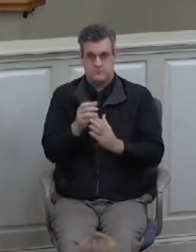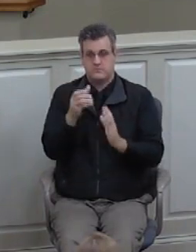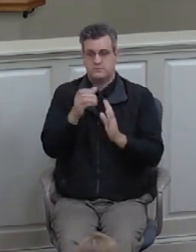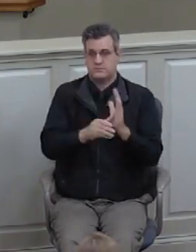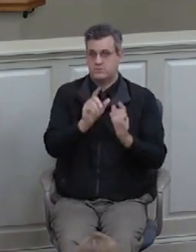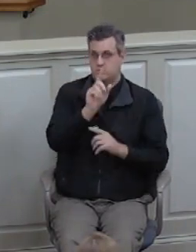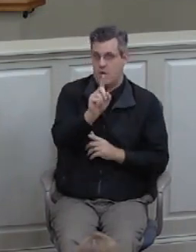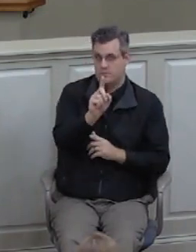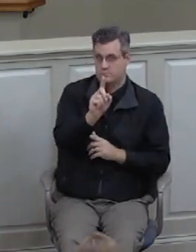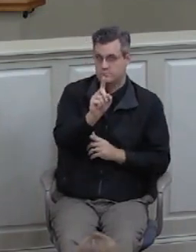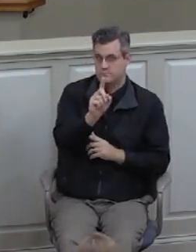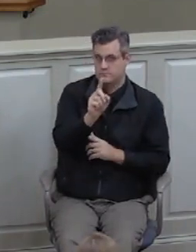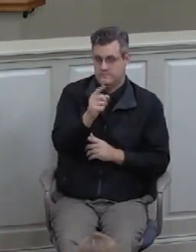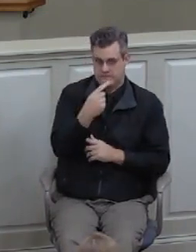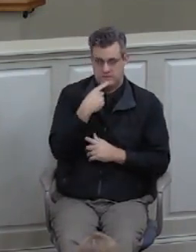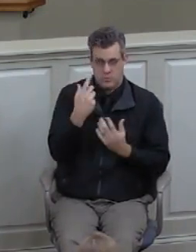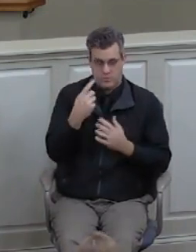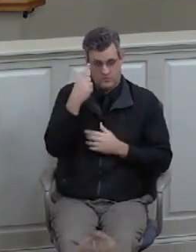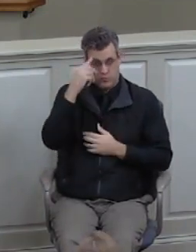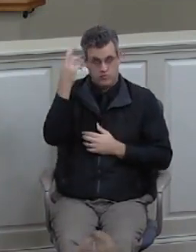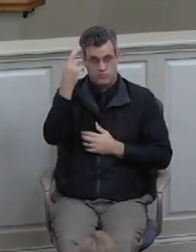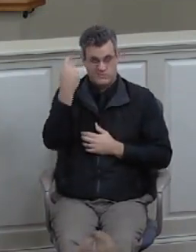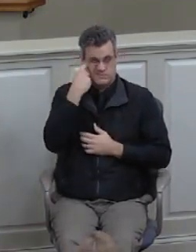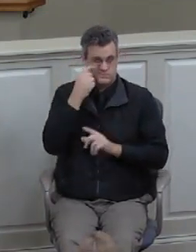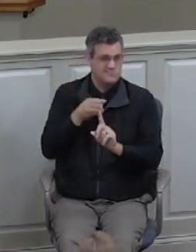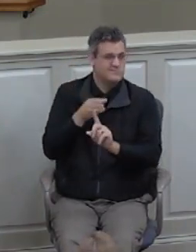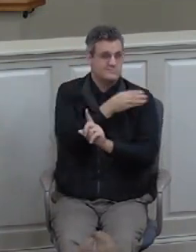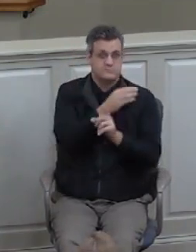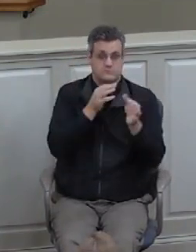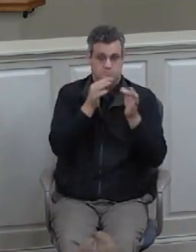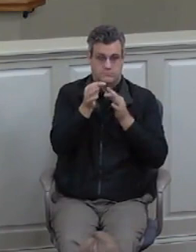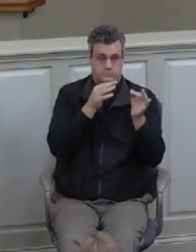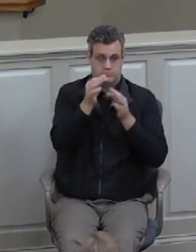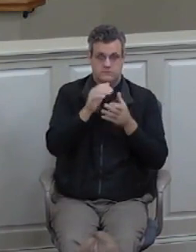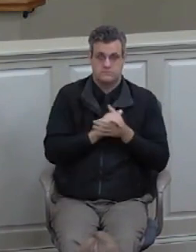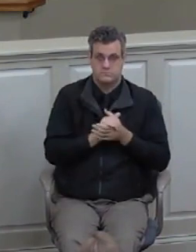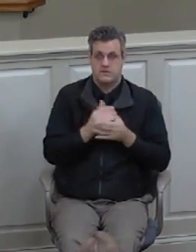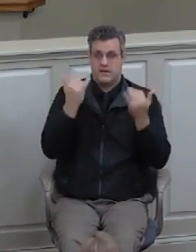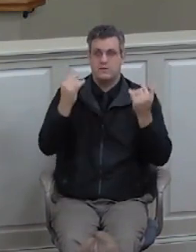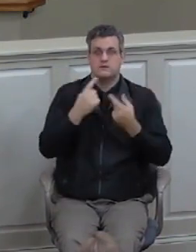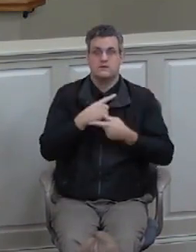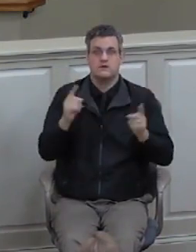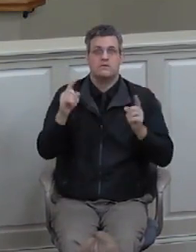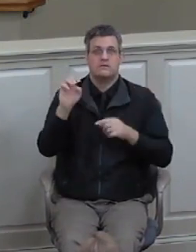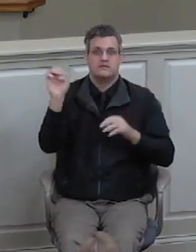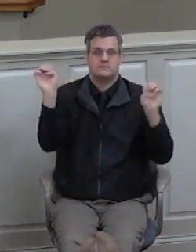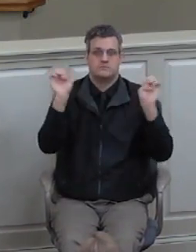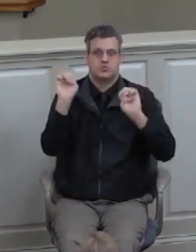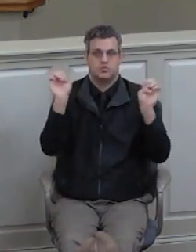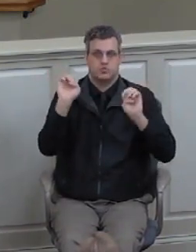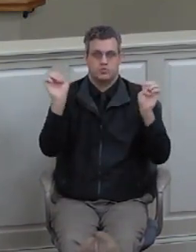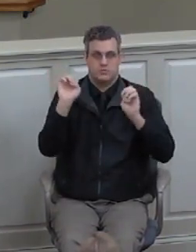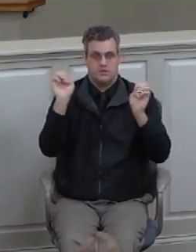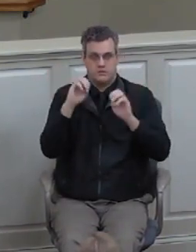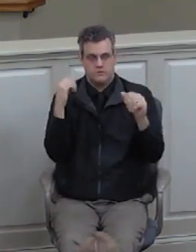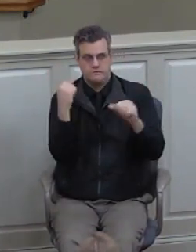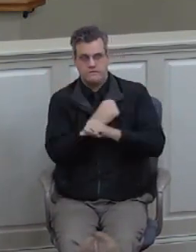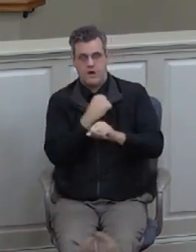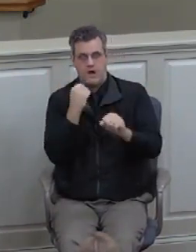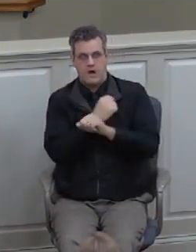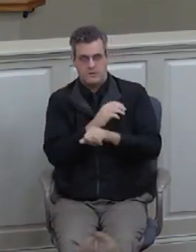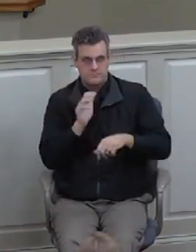1. For the reasons set forth above, an emergency is hereby declared to exist to combat the